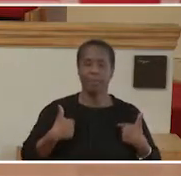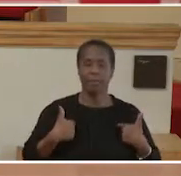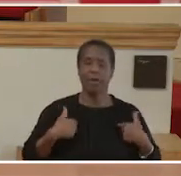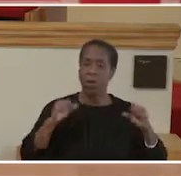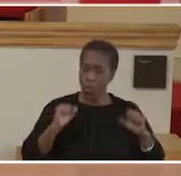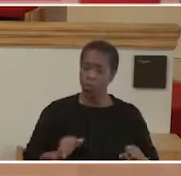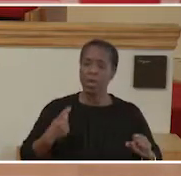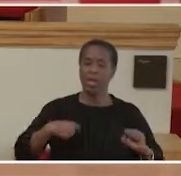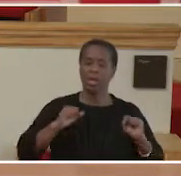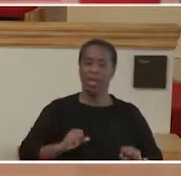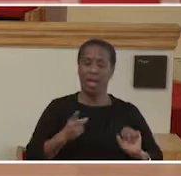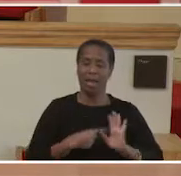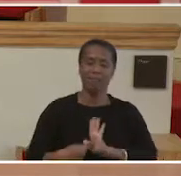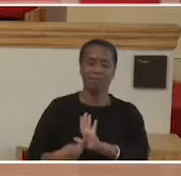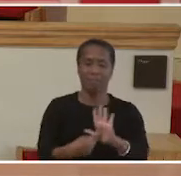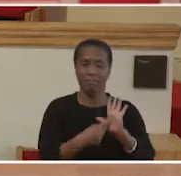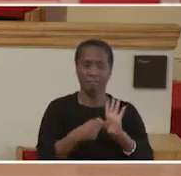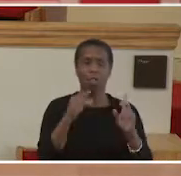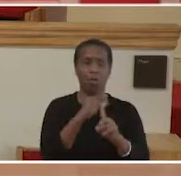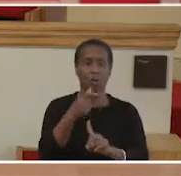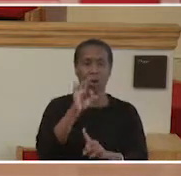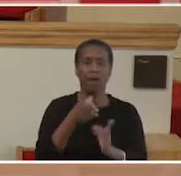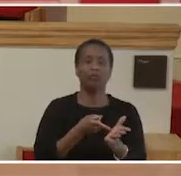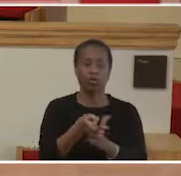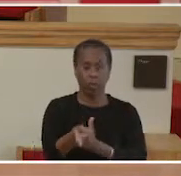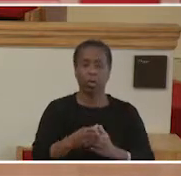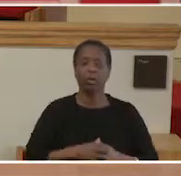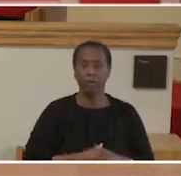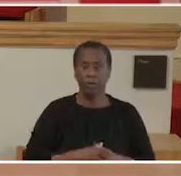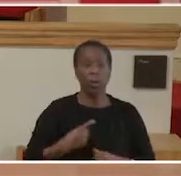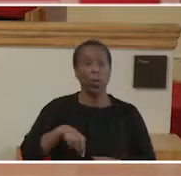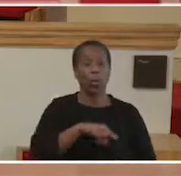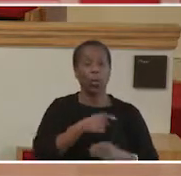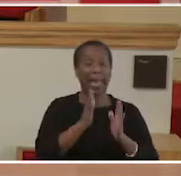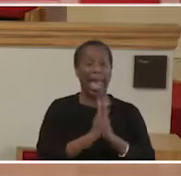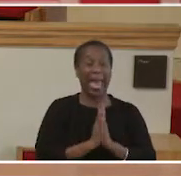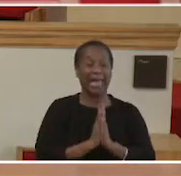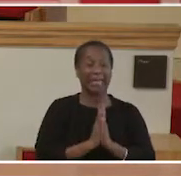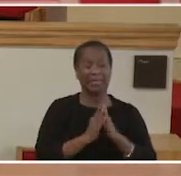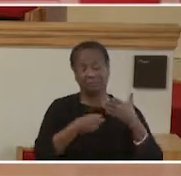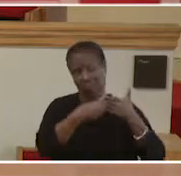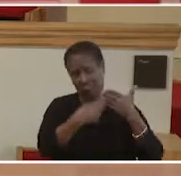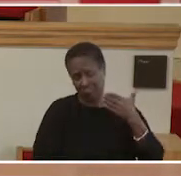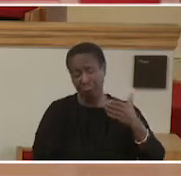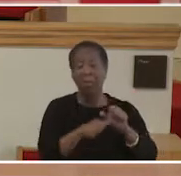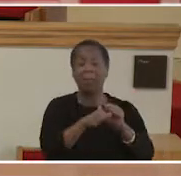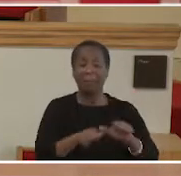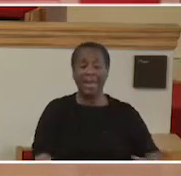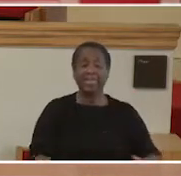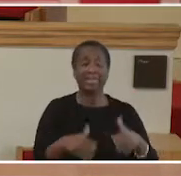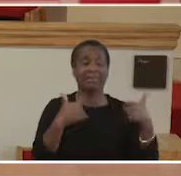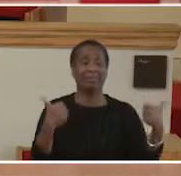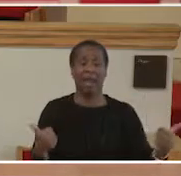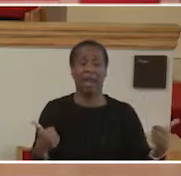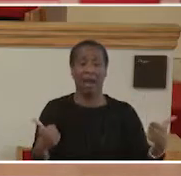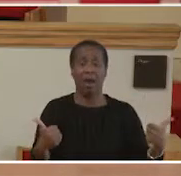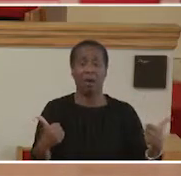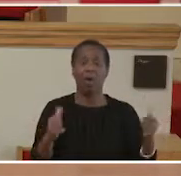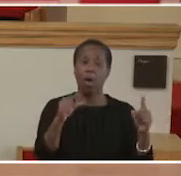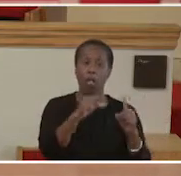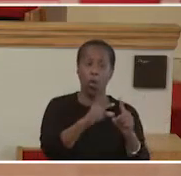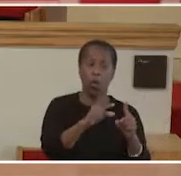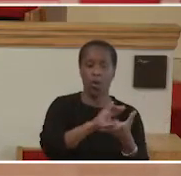the word of truth. We ask these blessings now in the Word